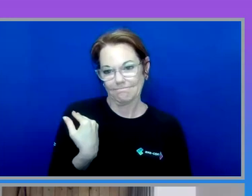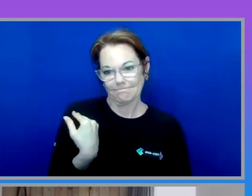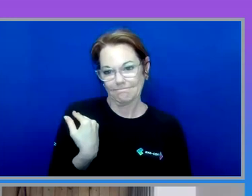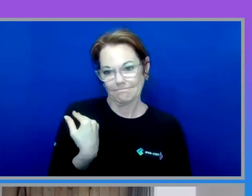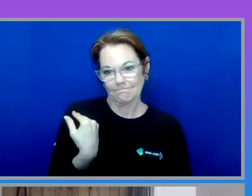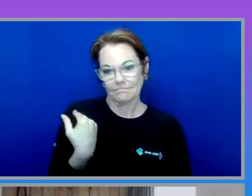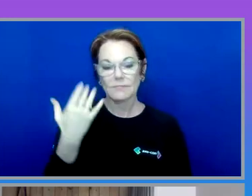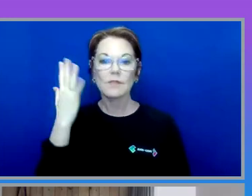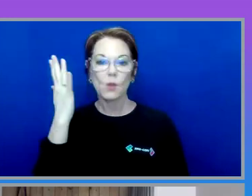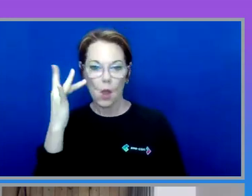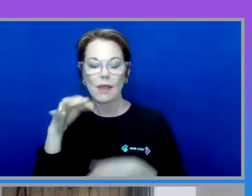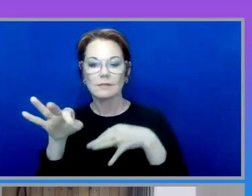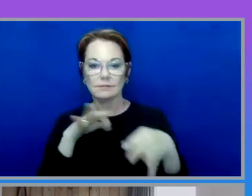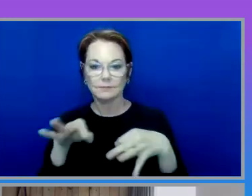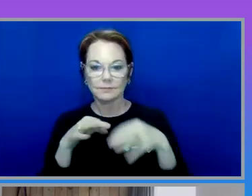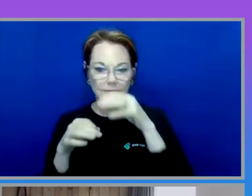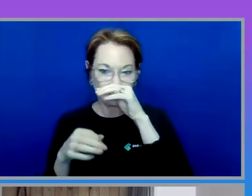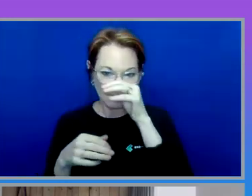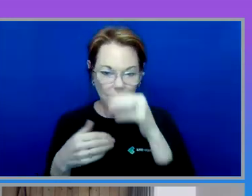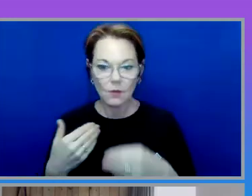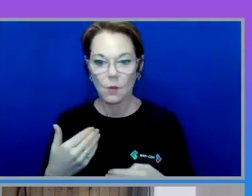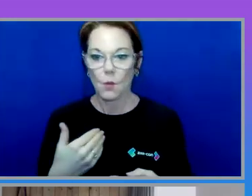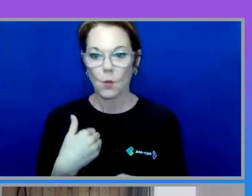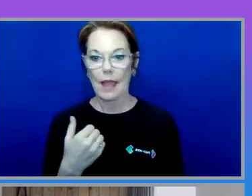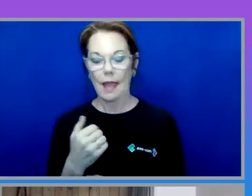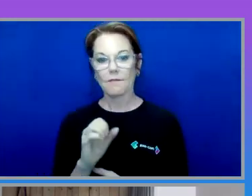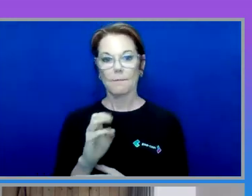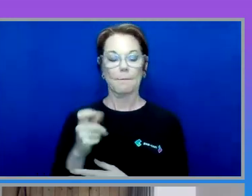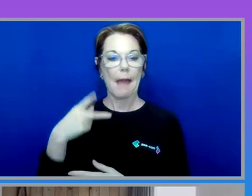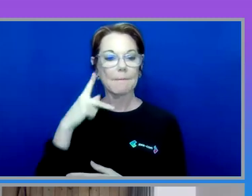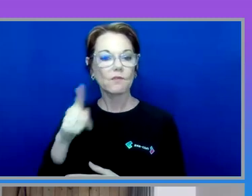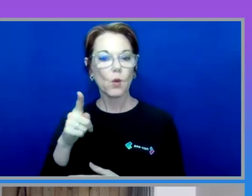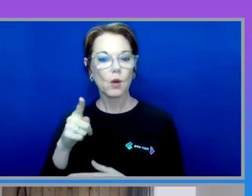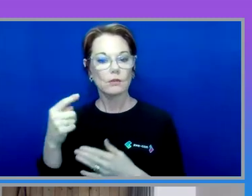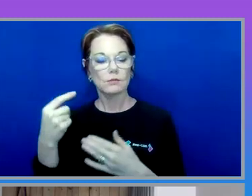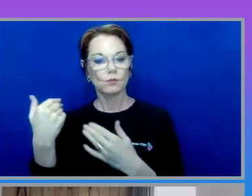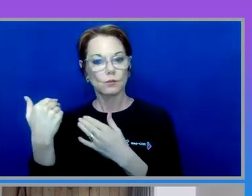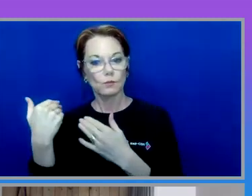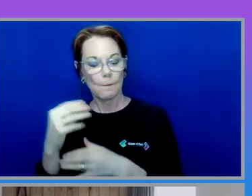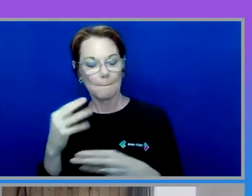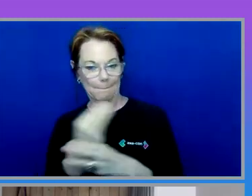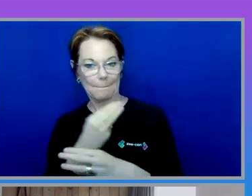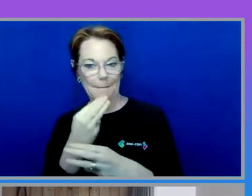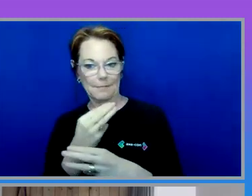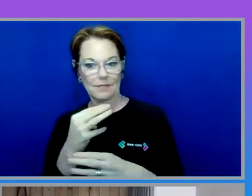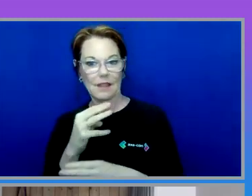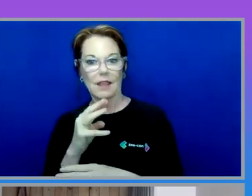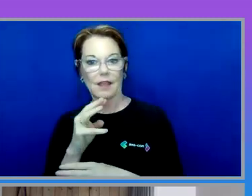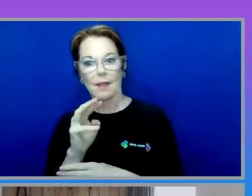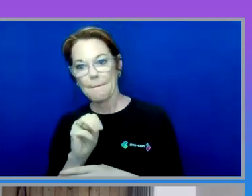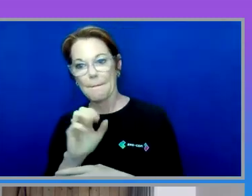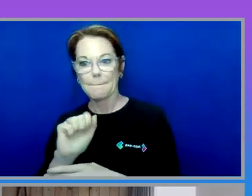And here's why. There's math for responsive design, and developers are more than capable of doing math, or maths if you